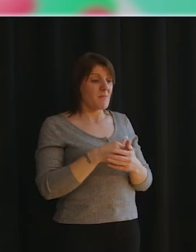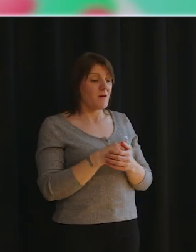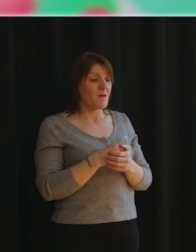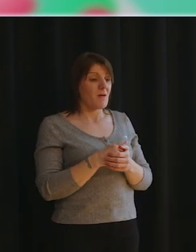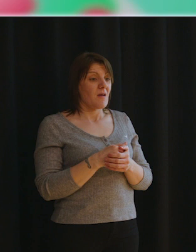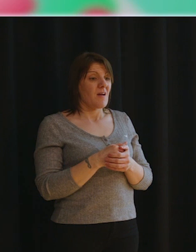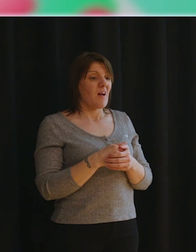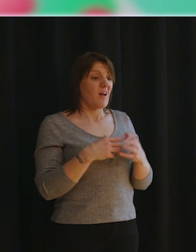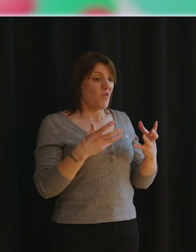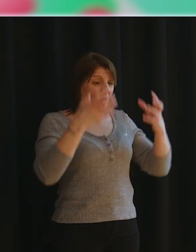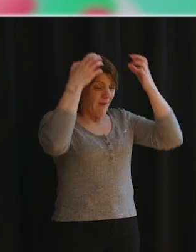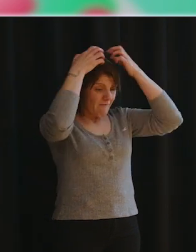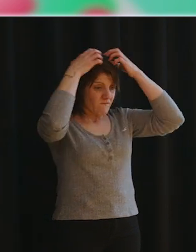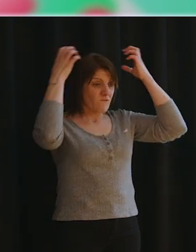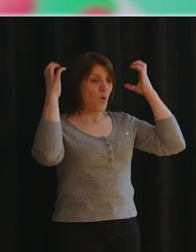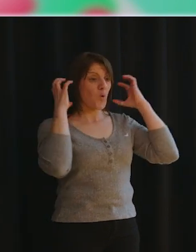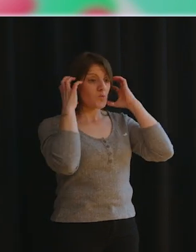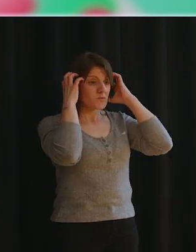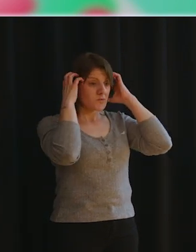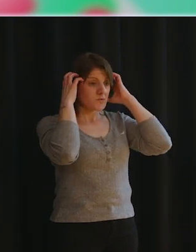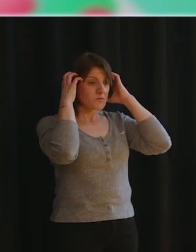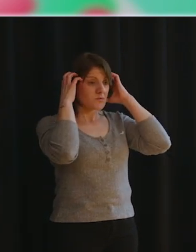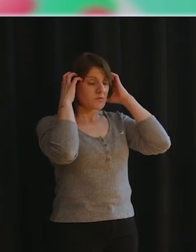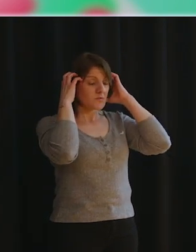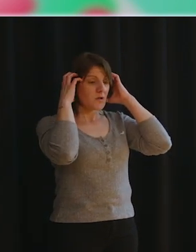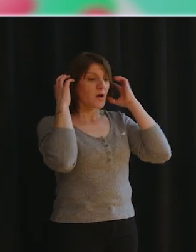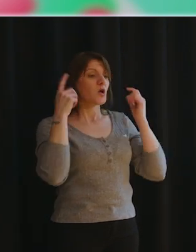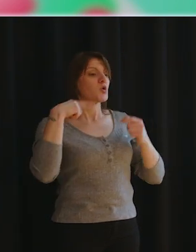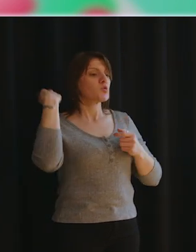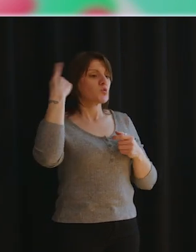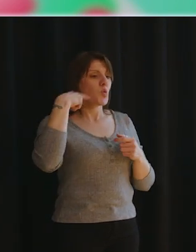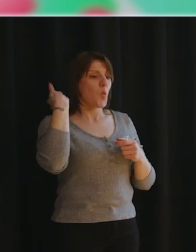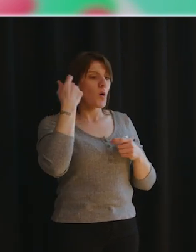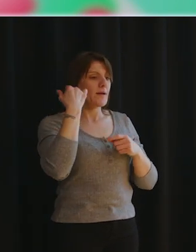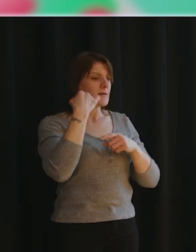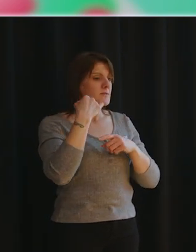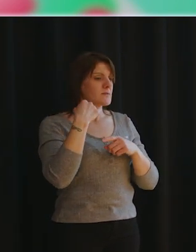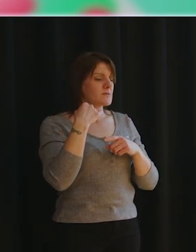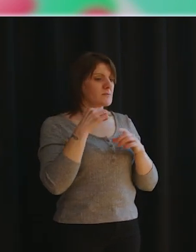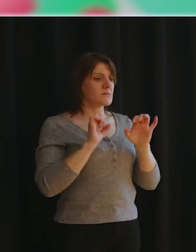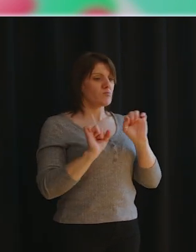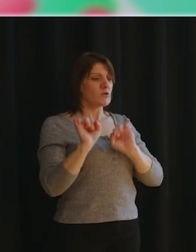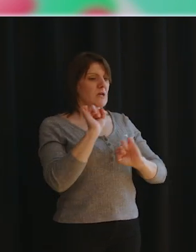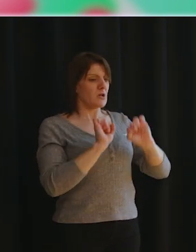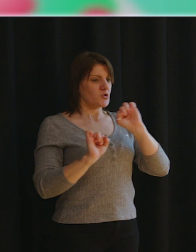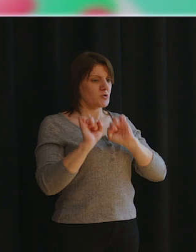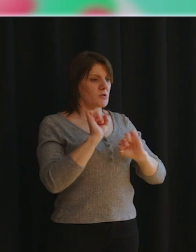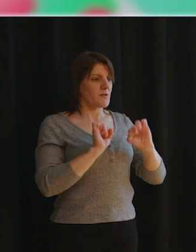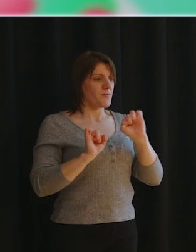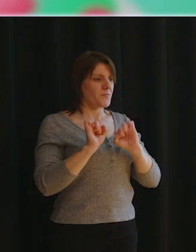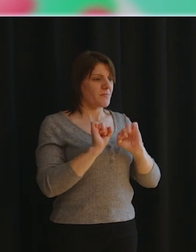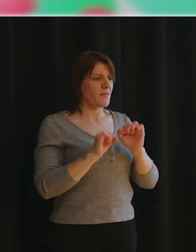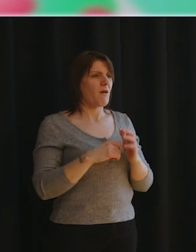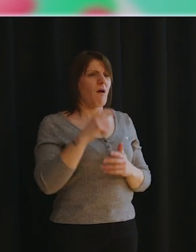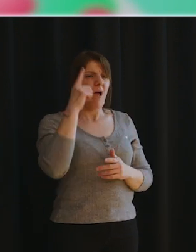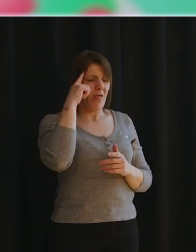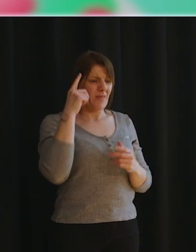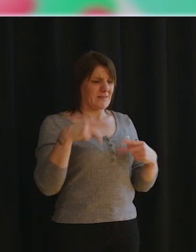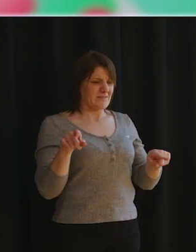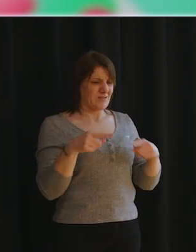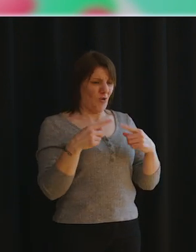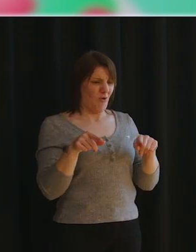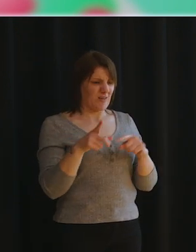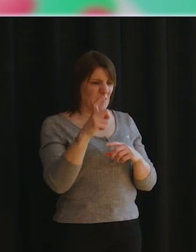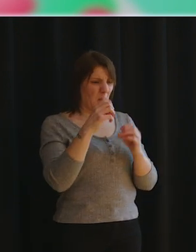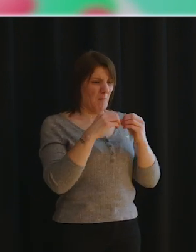plus his standard headphones, his noise cancelling headphones, where he will listen to, I think it's Blur at the moment he's listening to. I